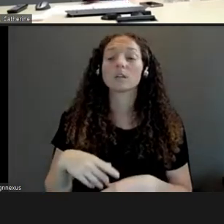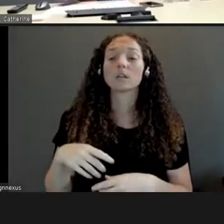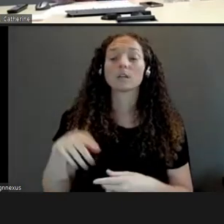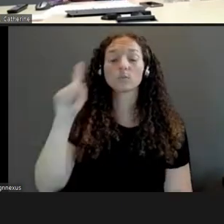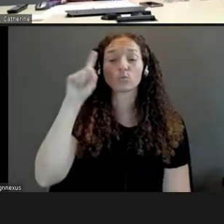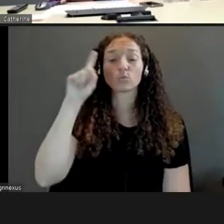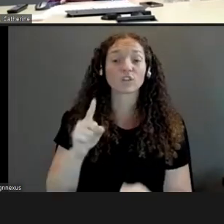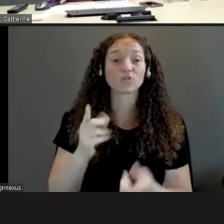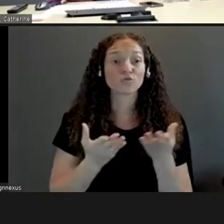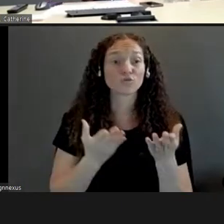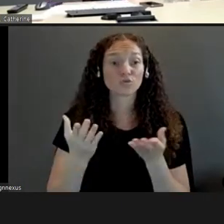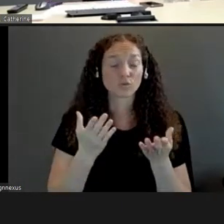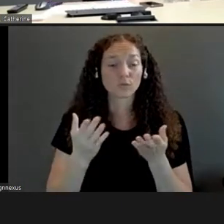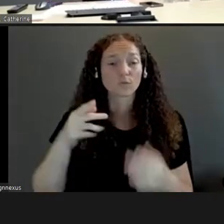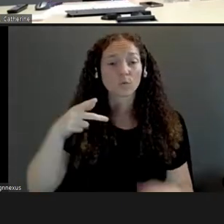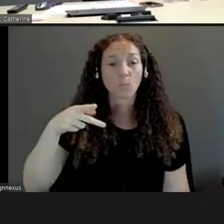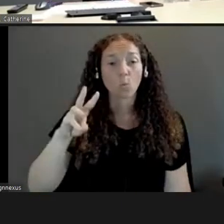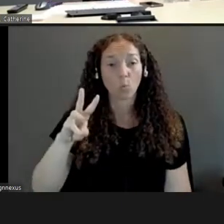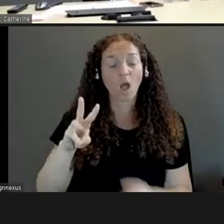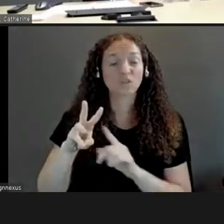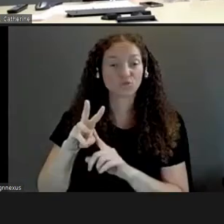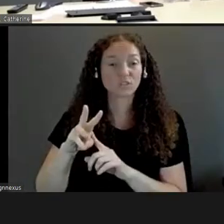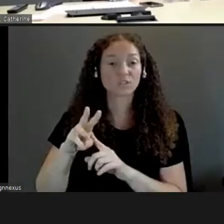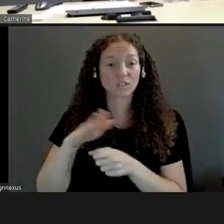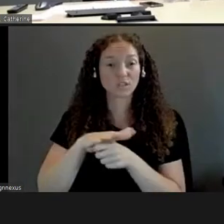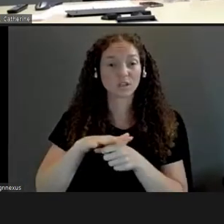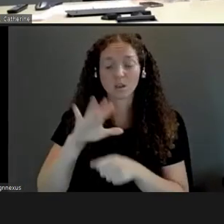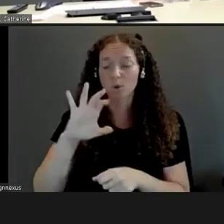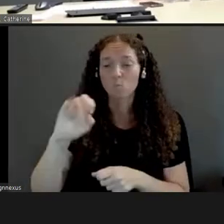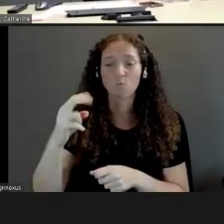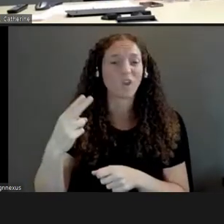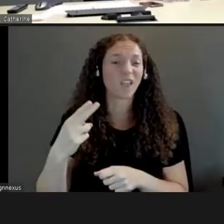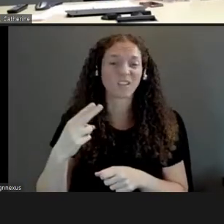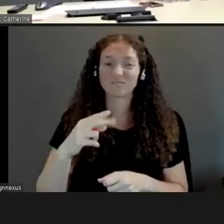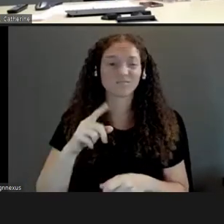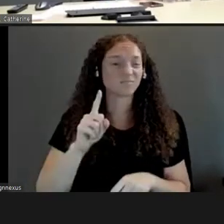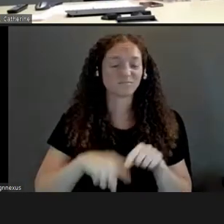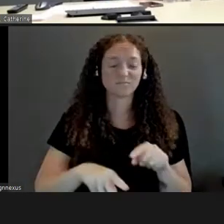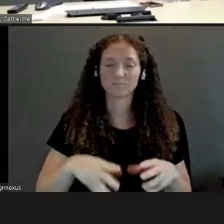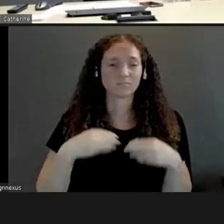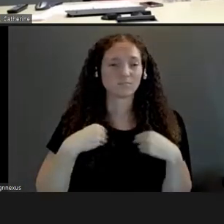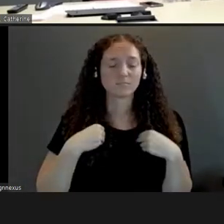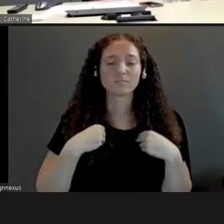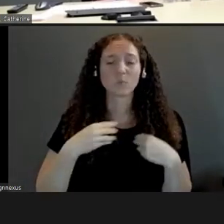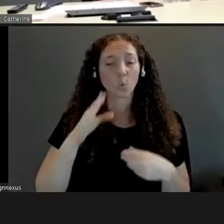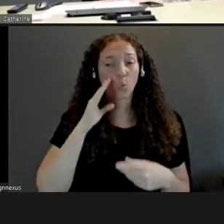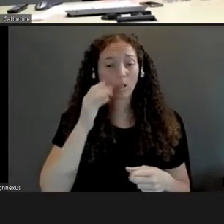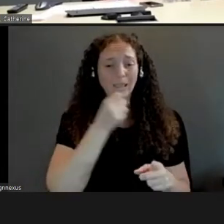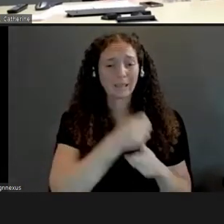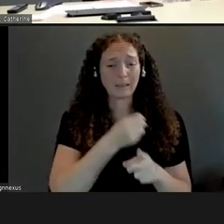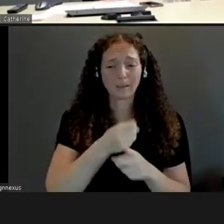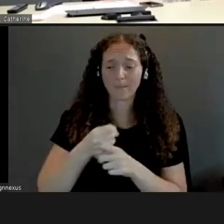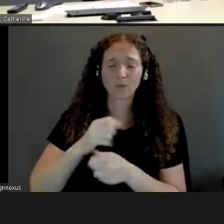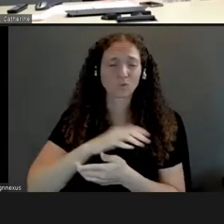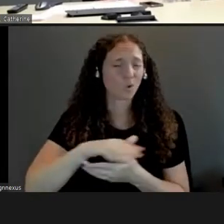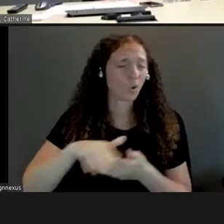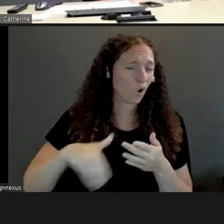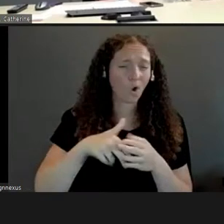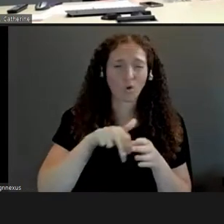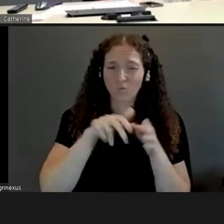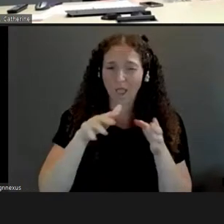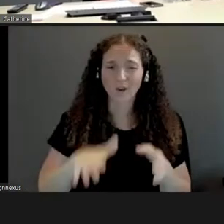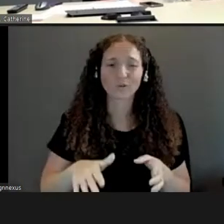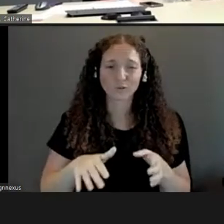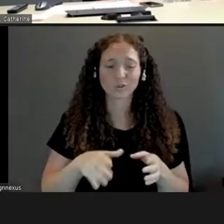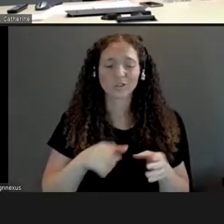are completely unacceptable. This will directly impact all of the riders boarding on stations between Great Neck and